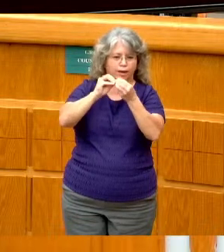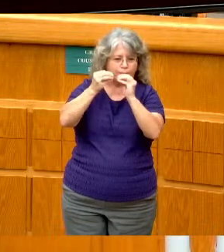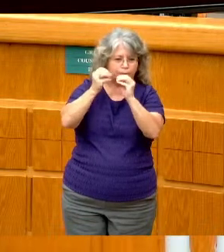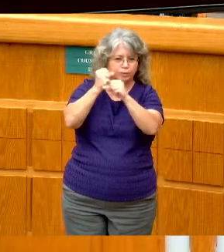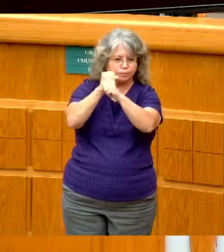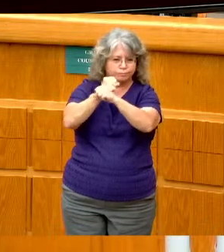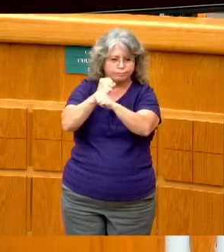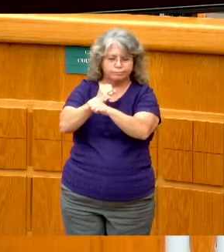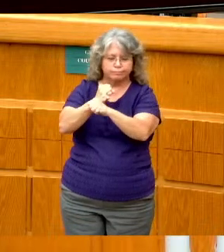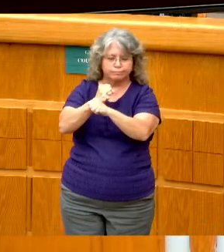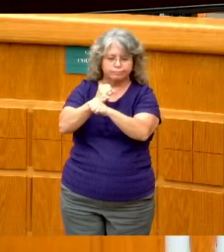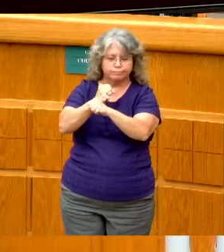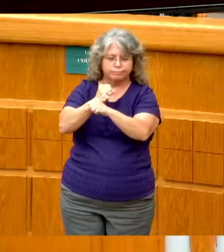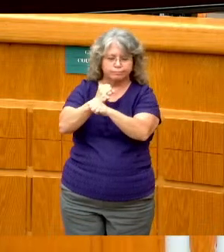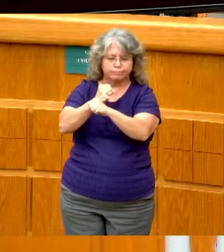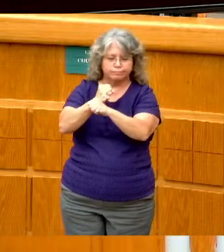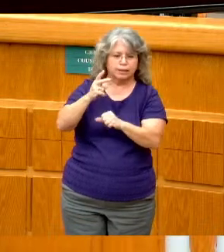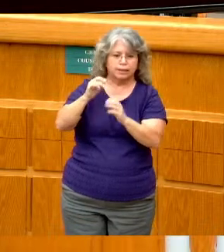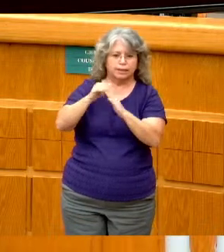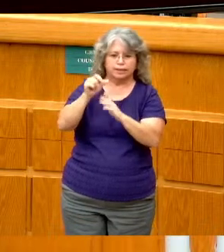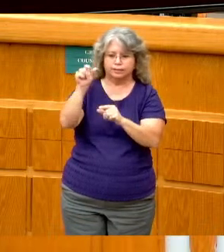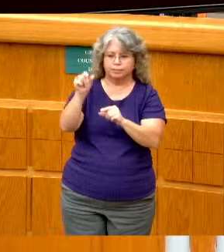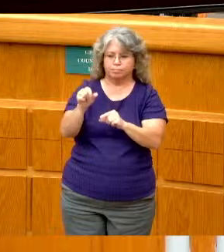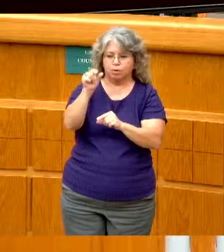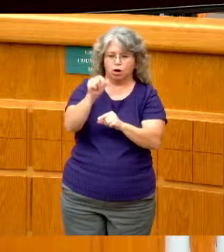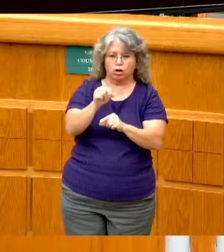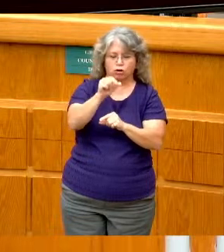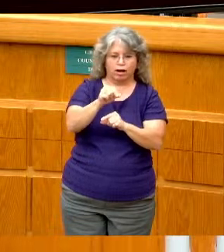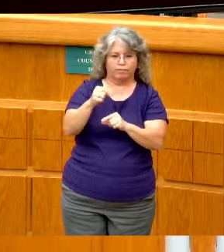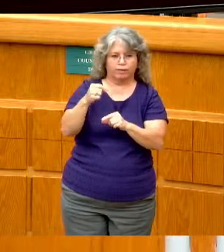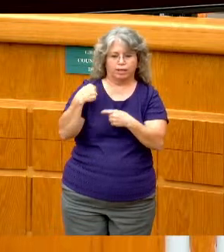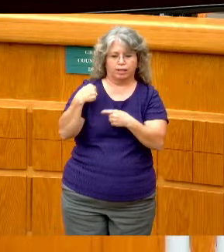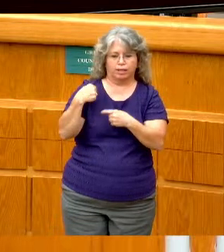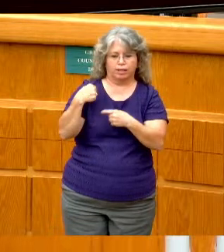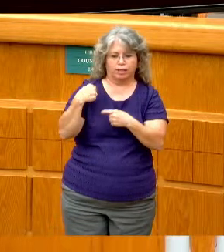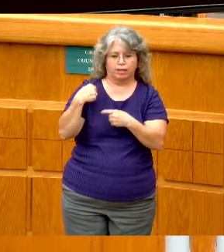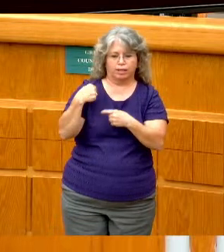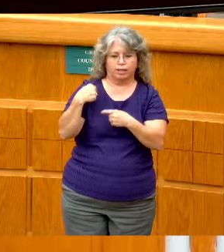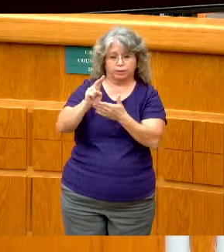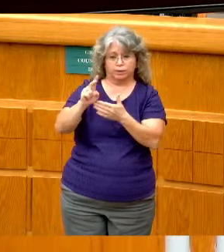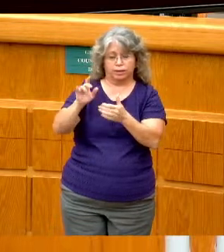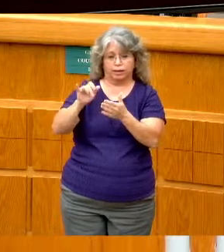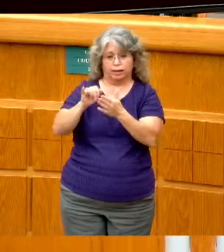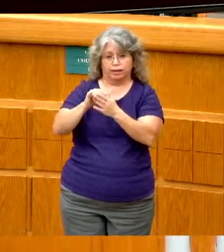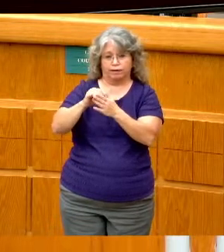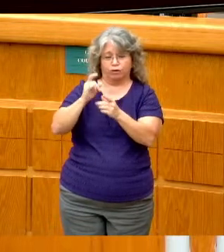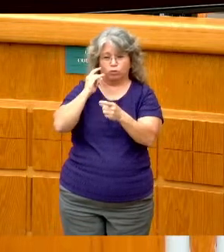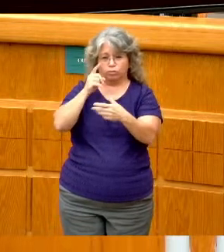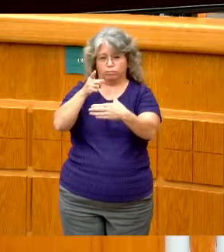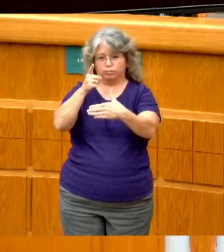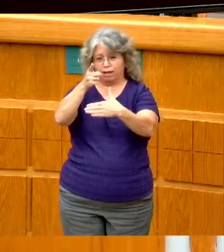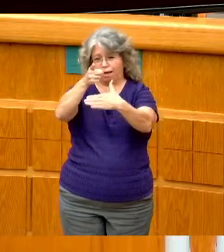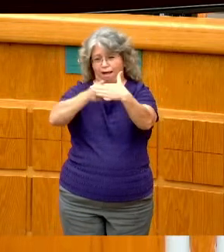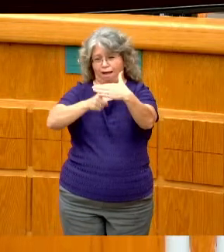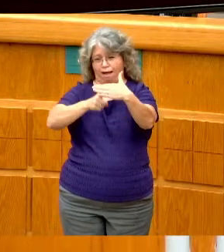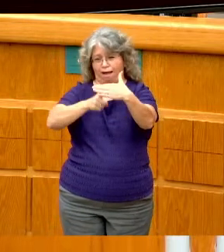to my right, you see the bar graph, and you see the last 2 weeks. So the first week, if you split it right in half, it ends